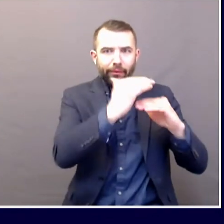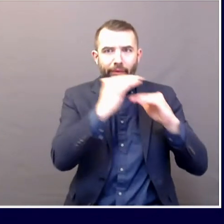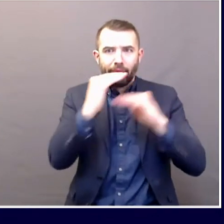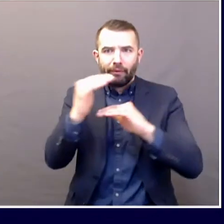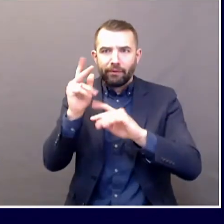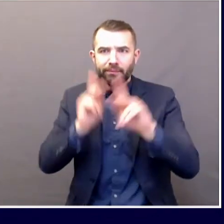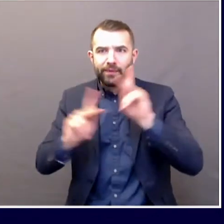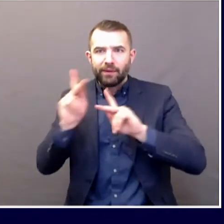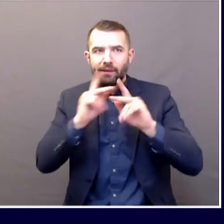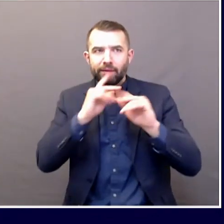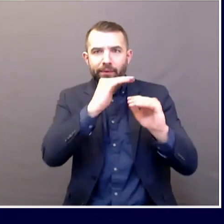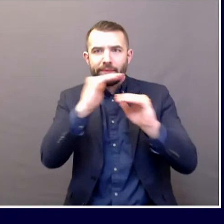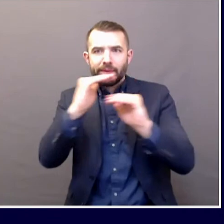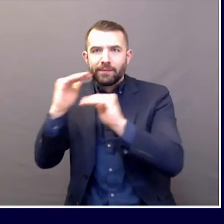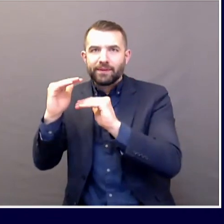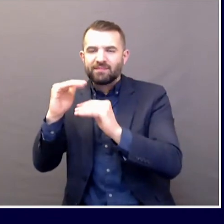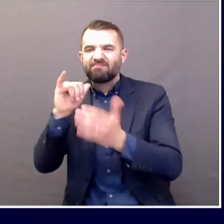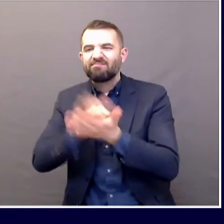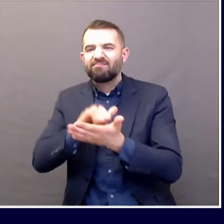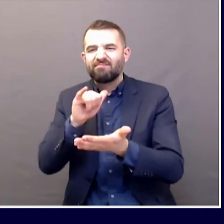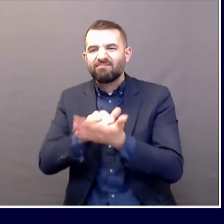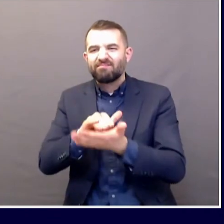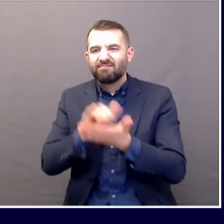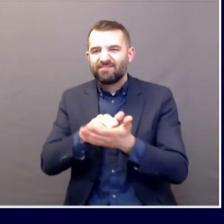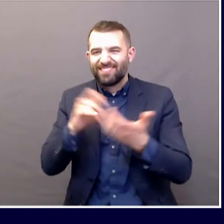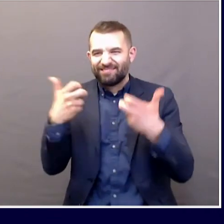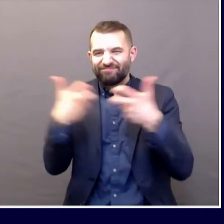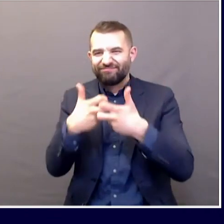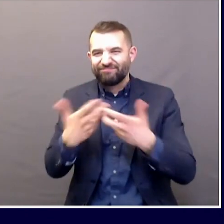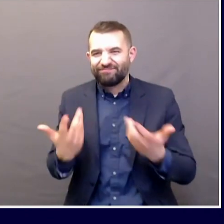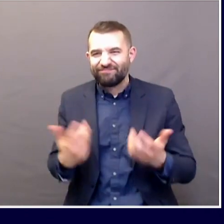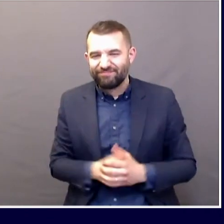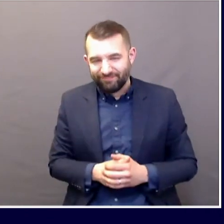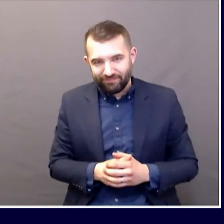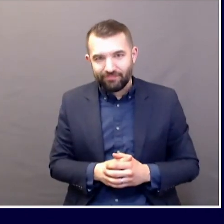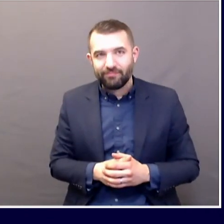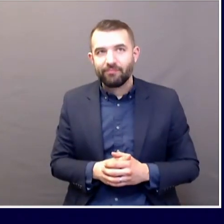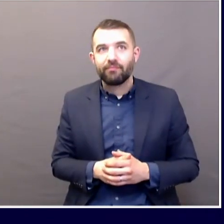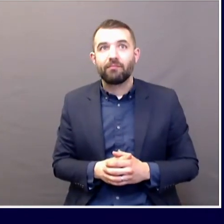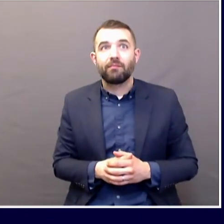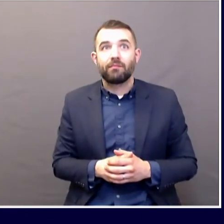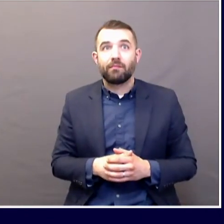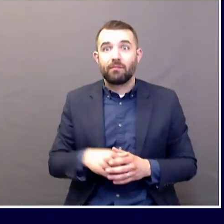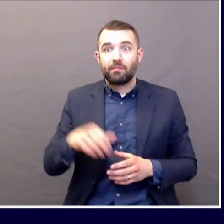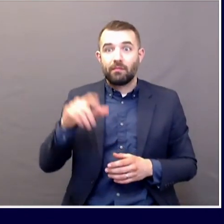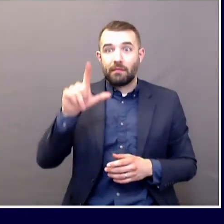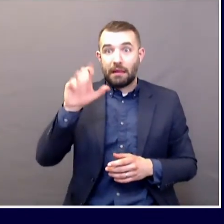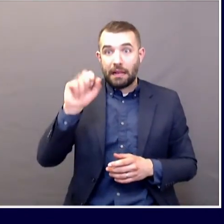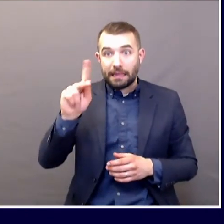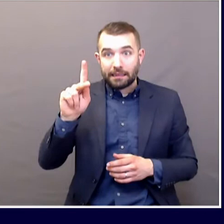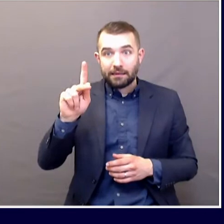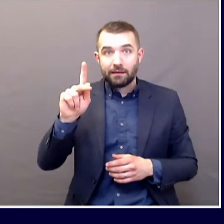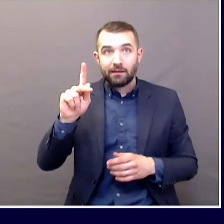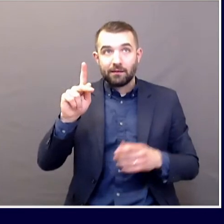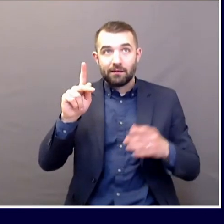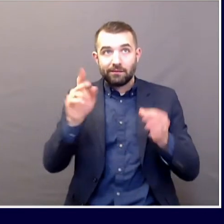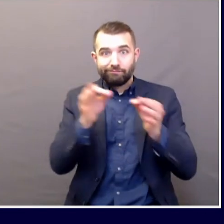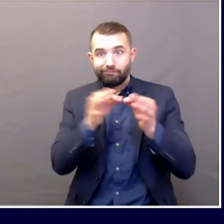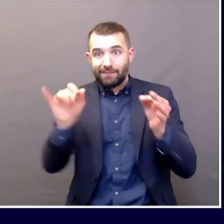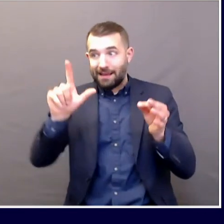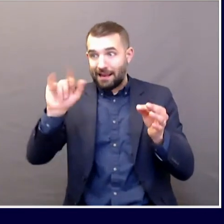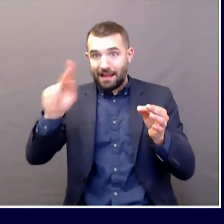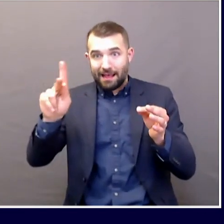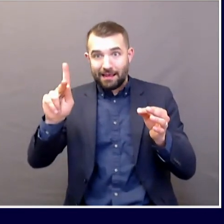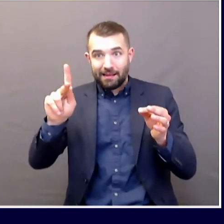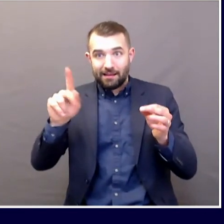access to those groups, especially in this day and age where forwarding a link or texting somebody the URL is really easy to do.